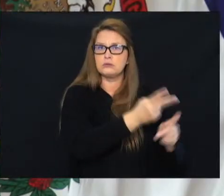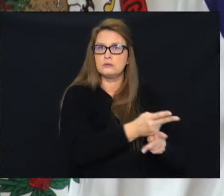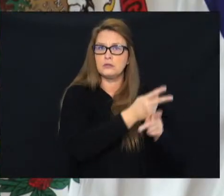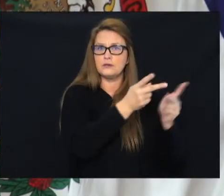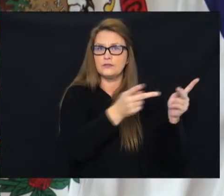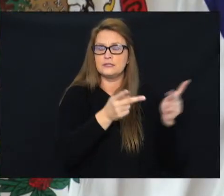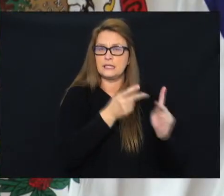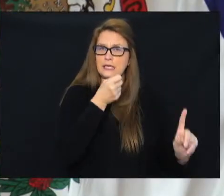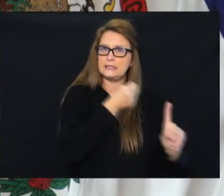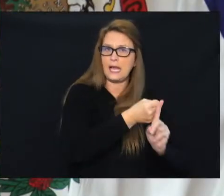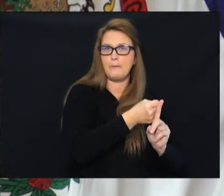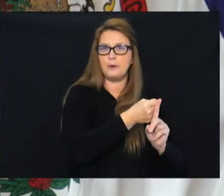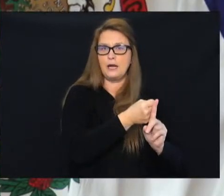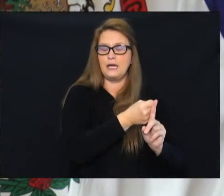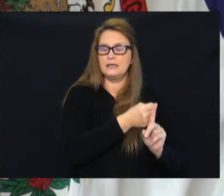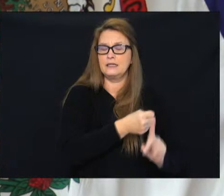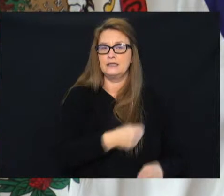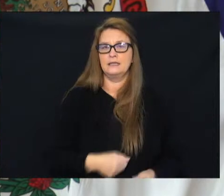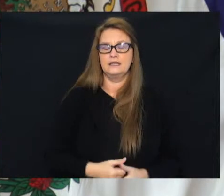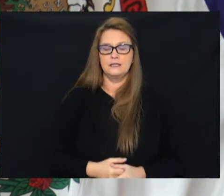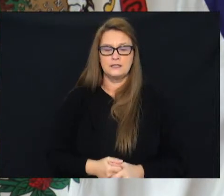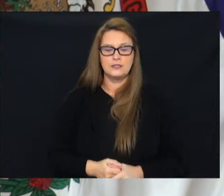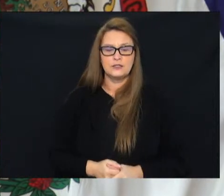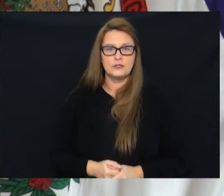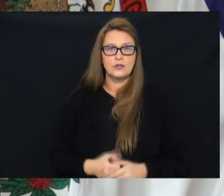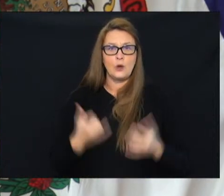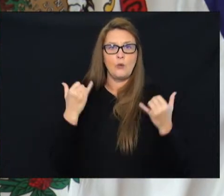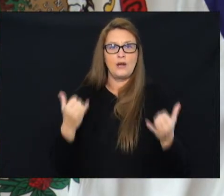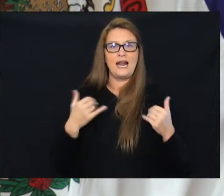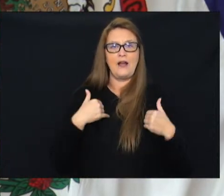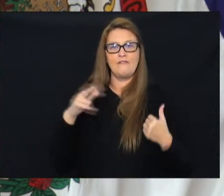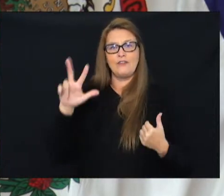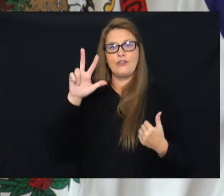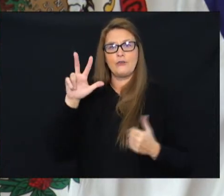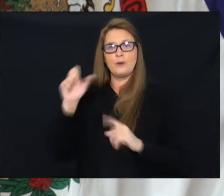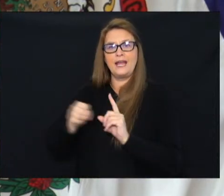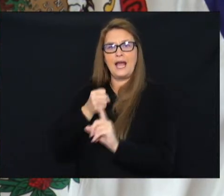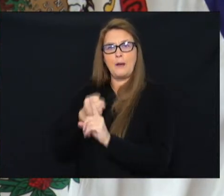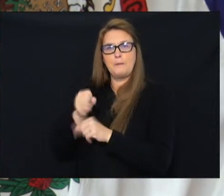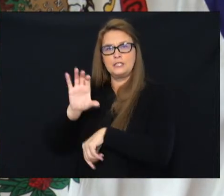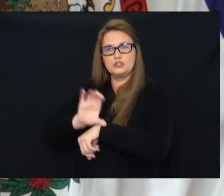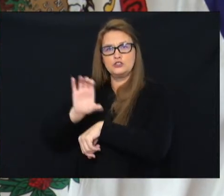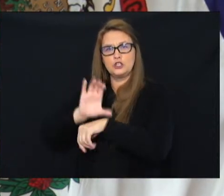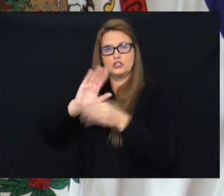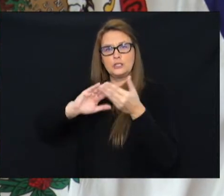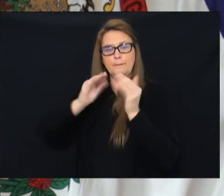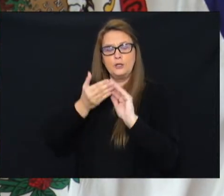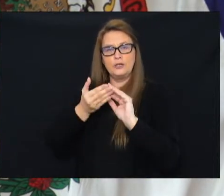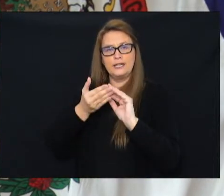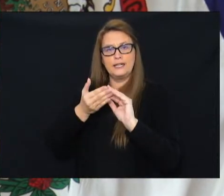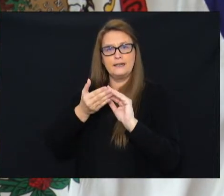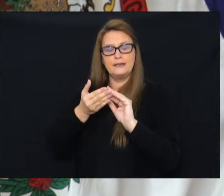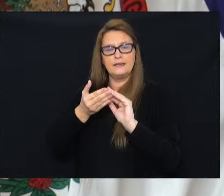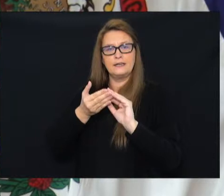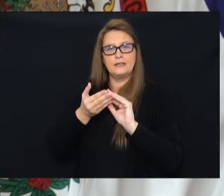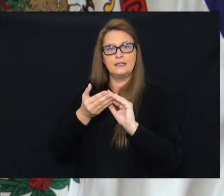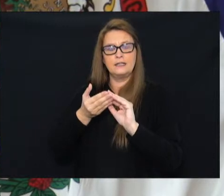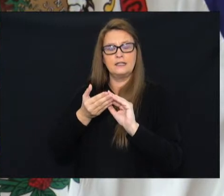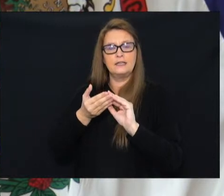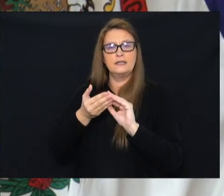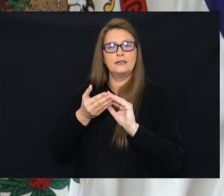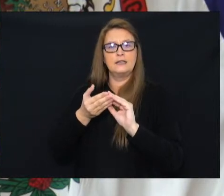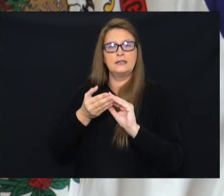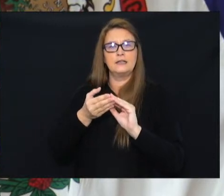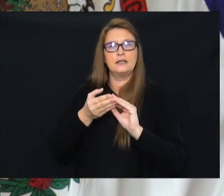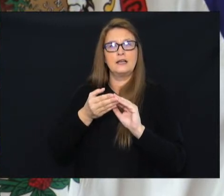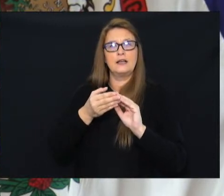up 27 since the last time I was with you. We now have 3 outbreaks in our church community, and those are in